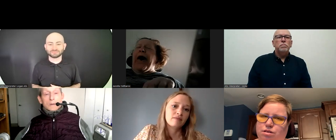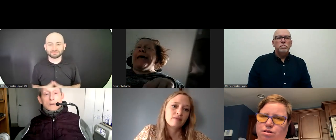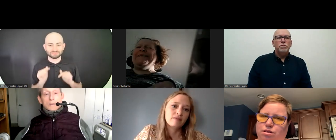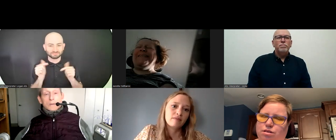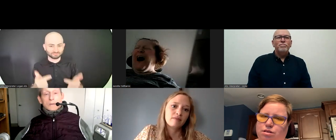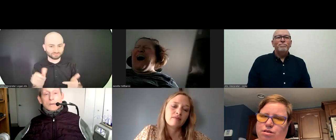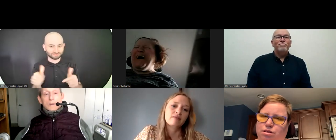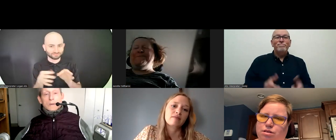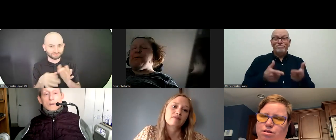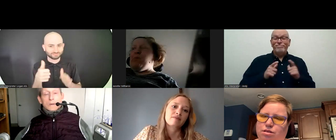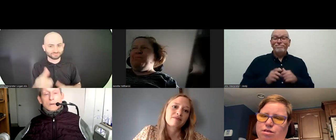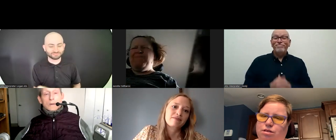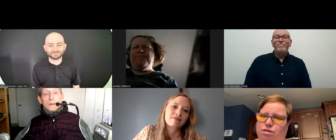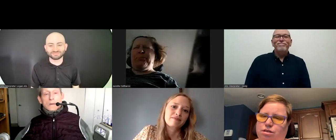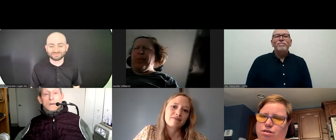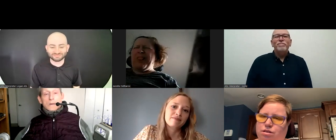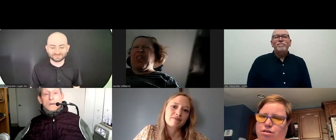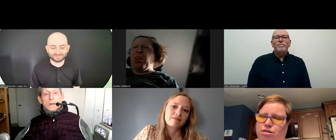that's awesome